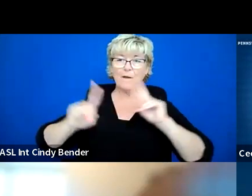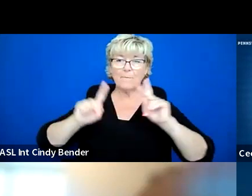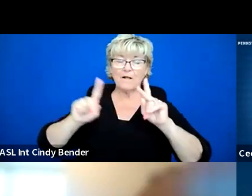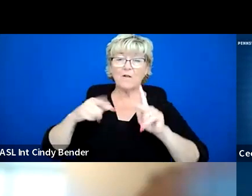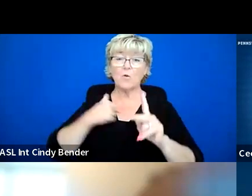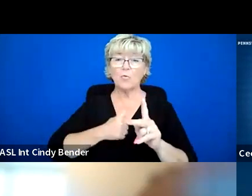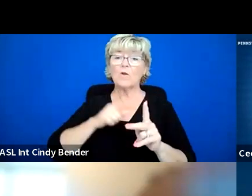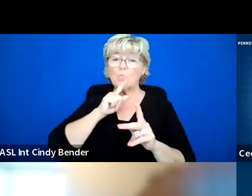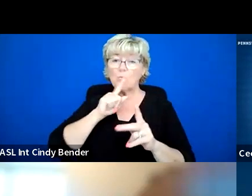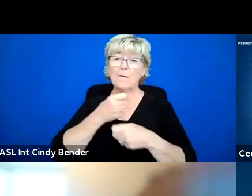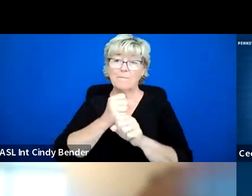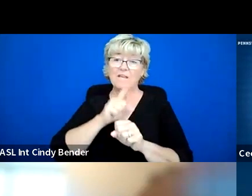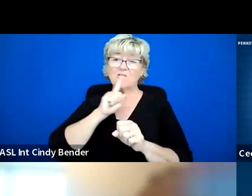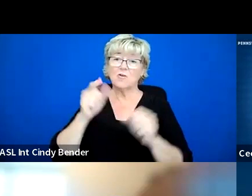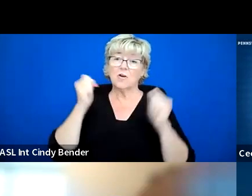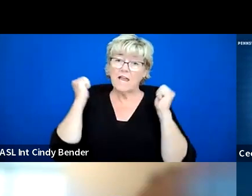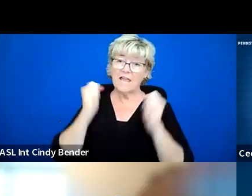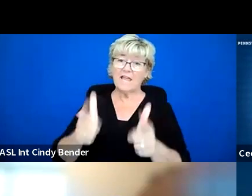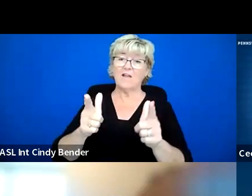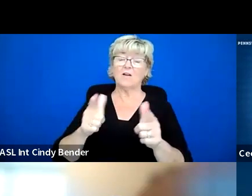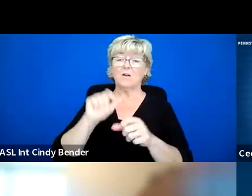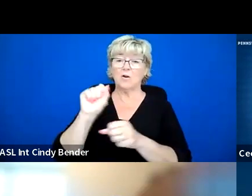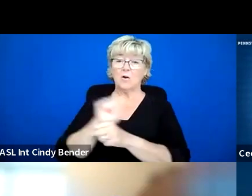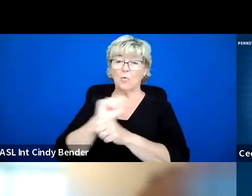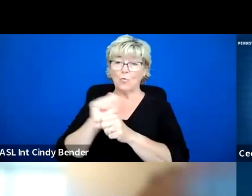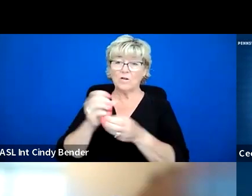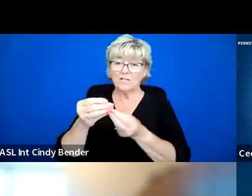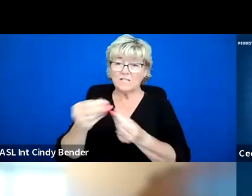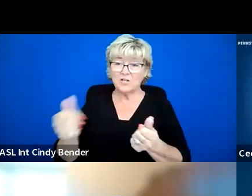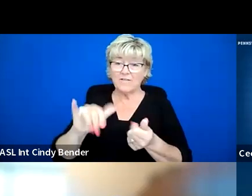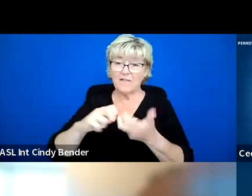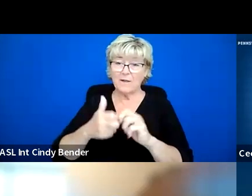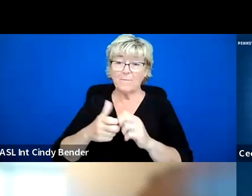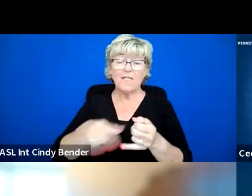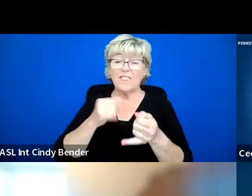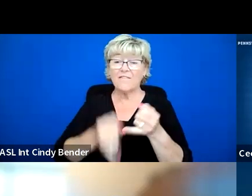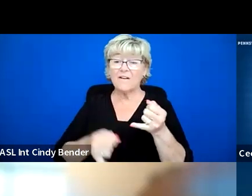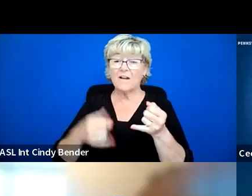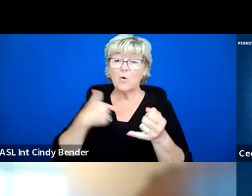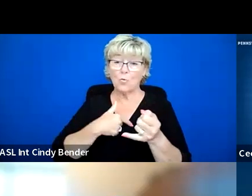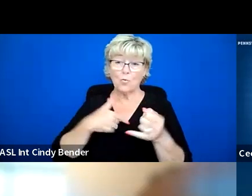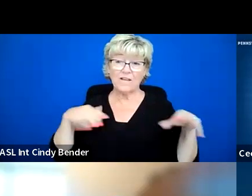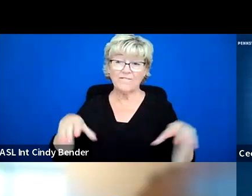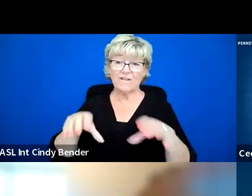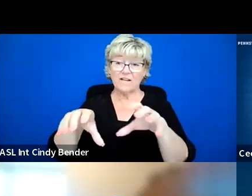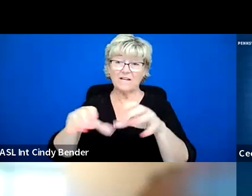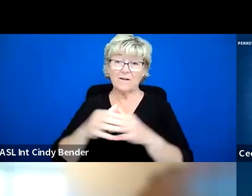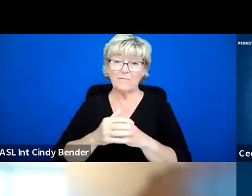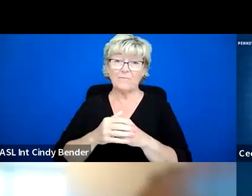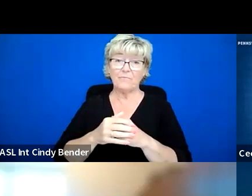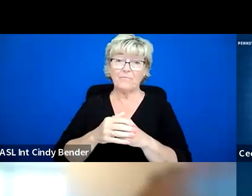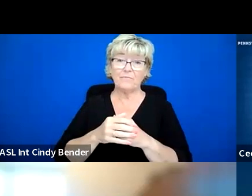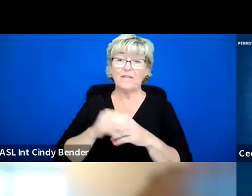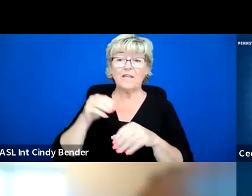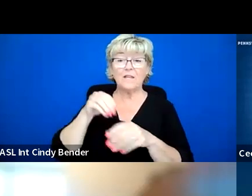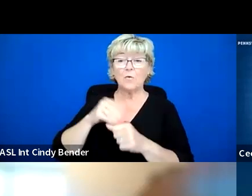that we could really make sure that everybody was working the problem. And then the final thing that we have done in the Red